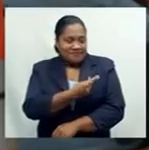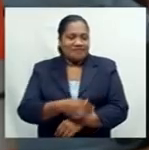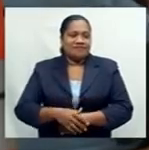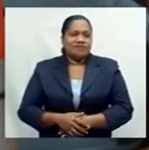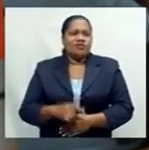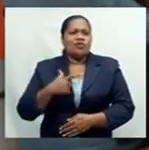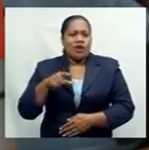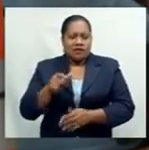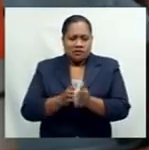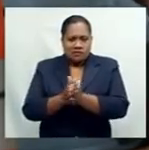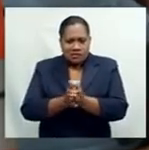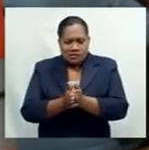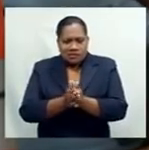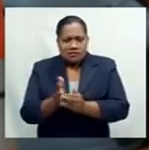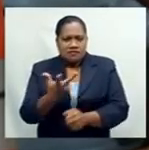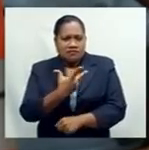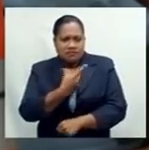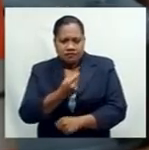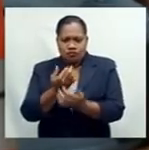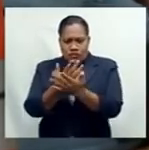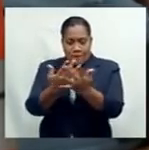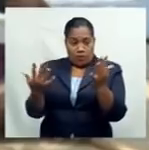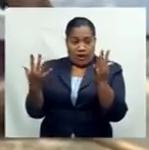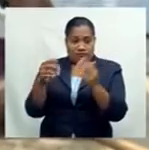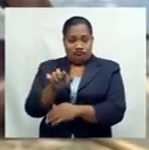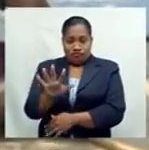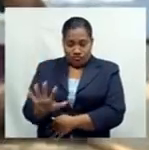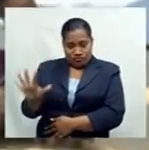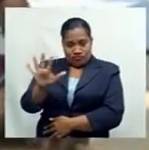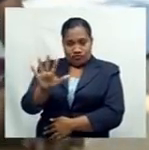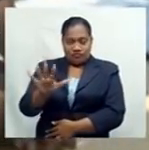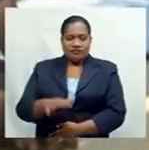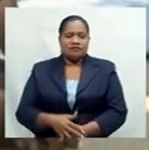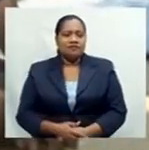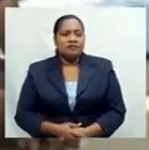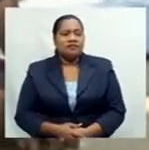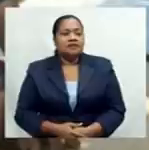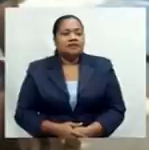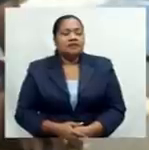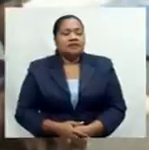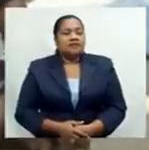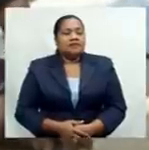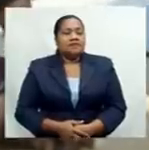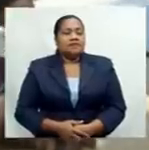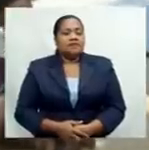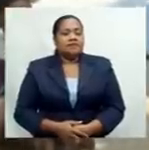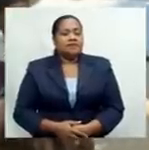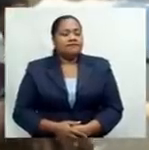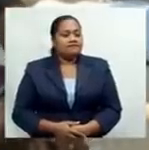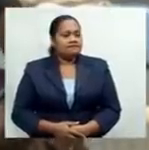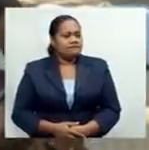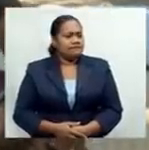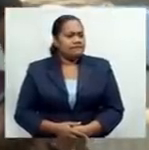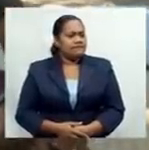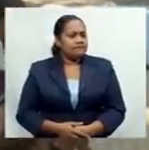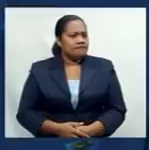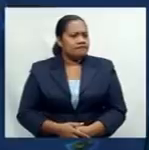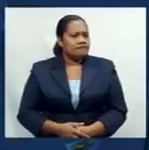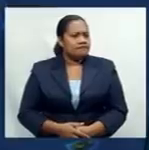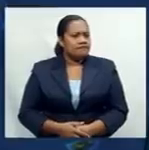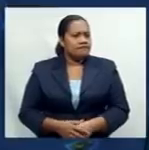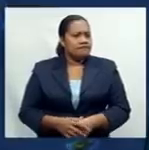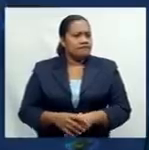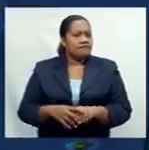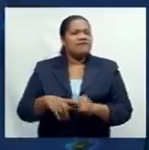get the dose to the eligible population cannot be underestimated. Also, the good words that were being said across